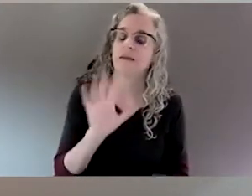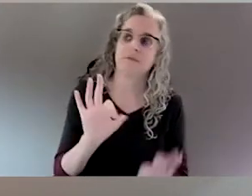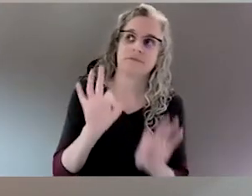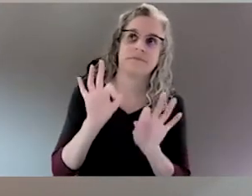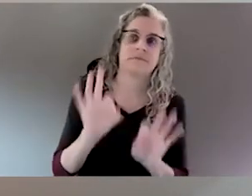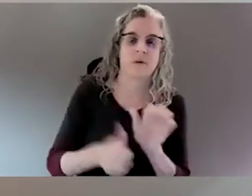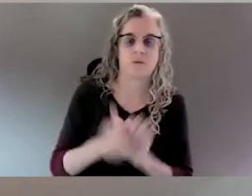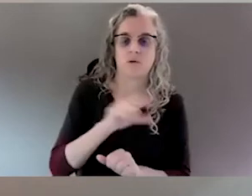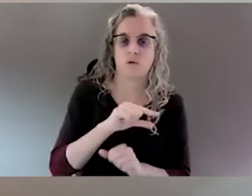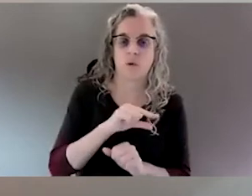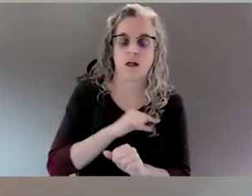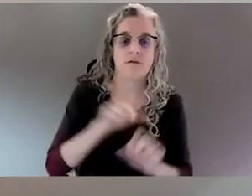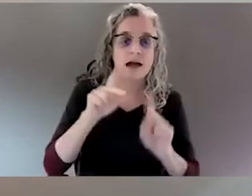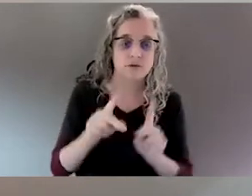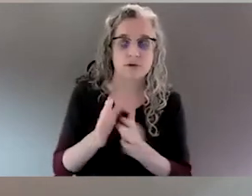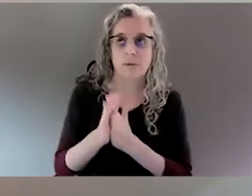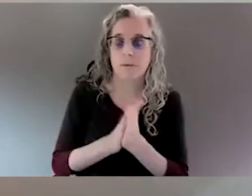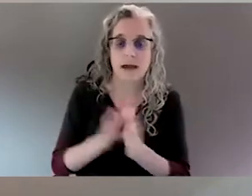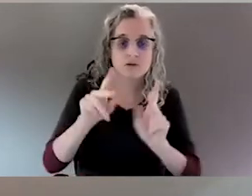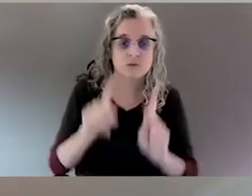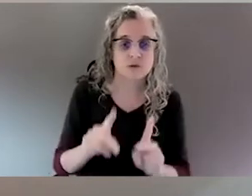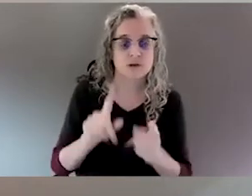passionate to really talk about what